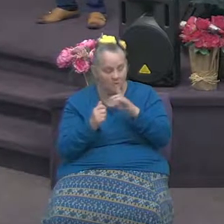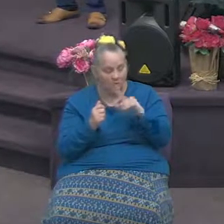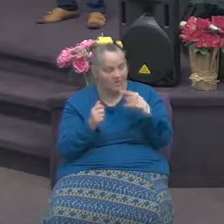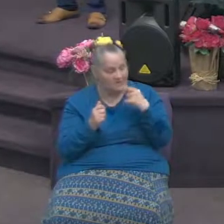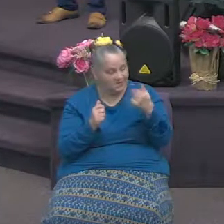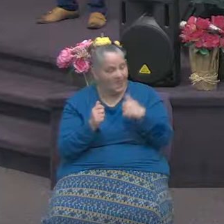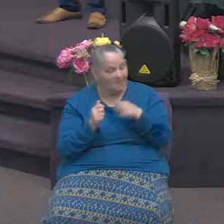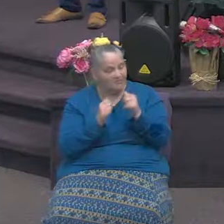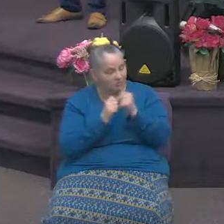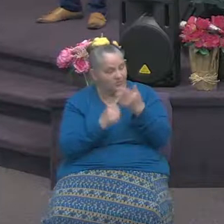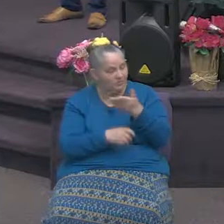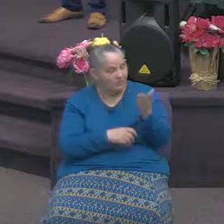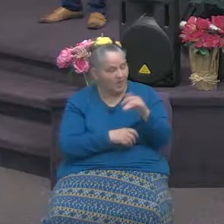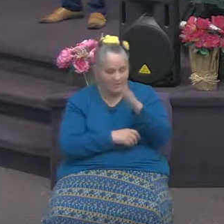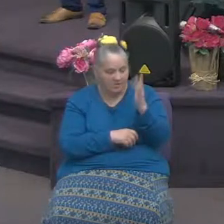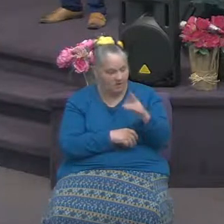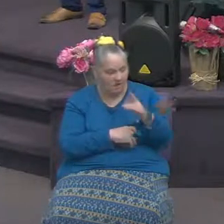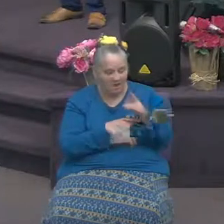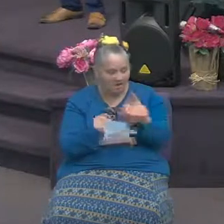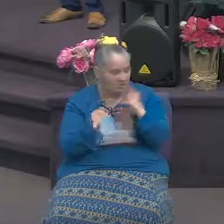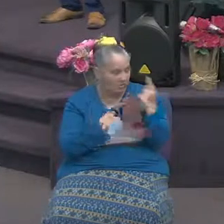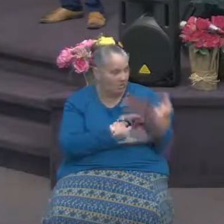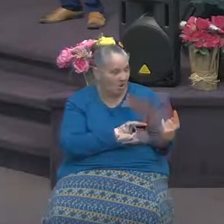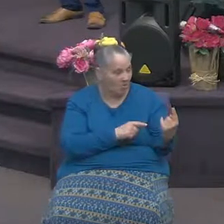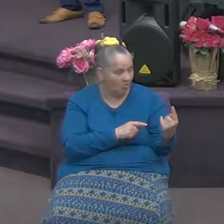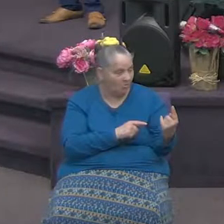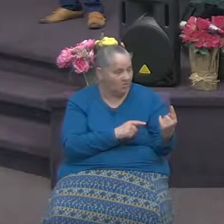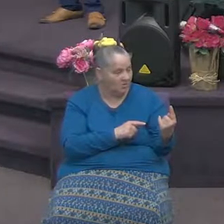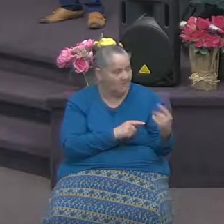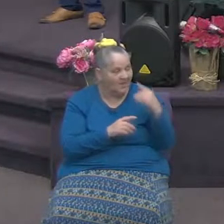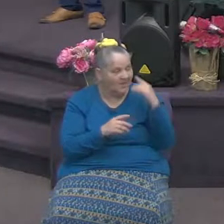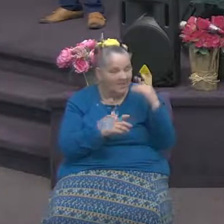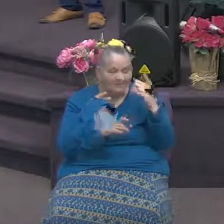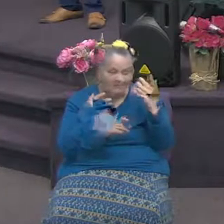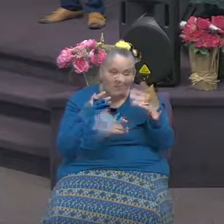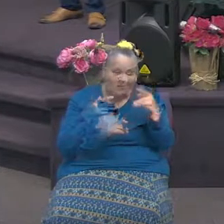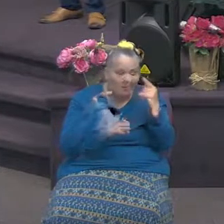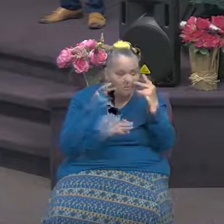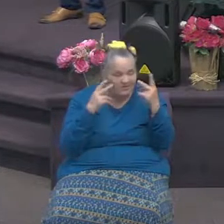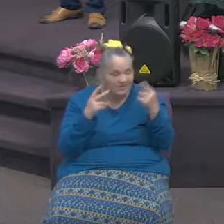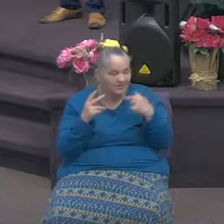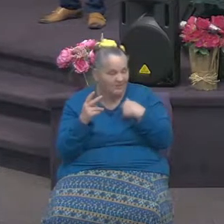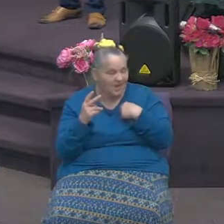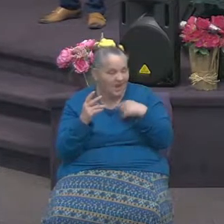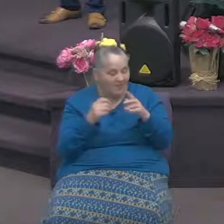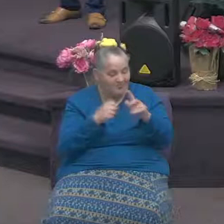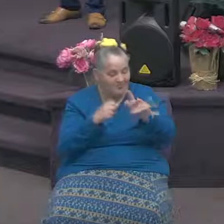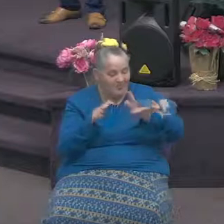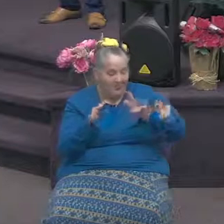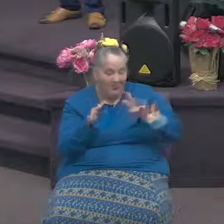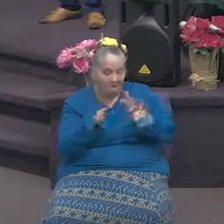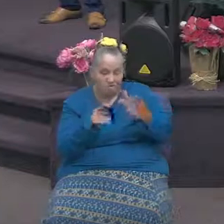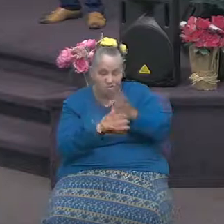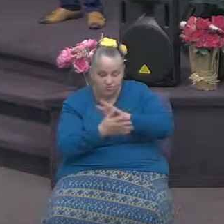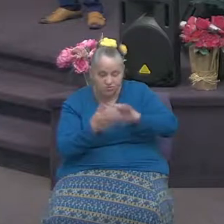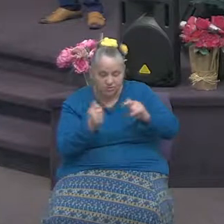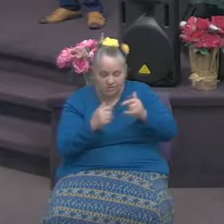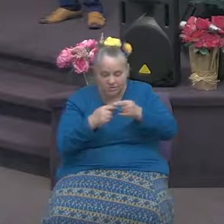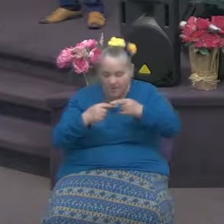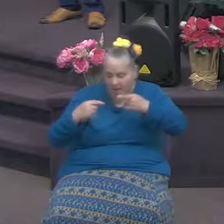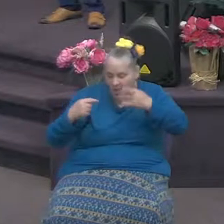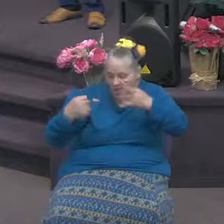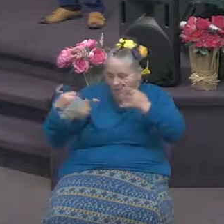Lord. I have never left you. Even though you may not see me, I am behind you, destroying your